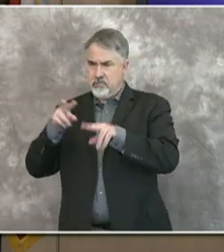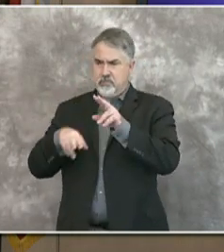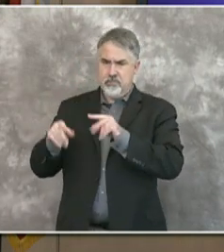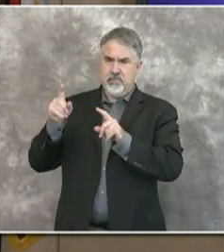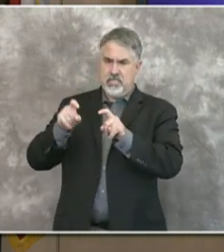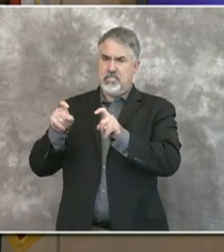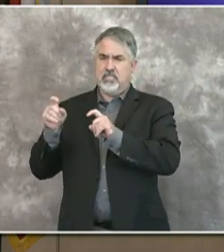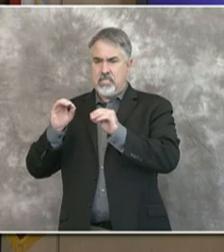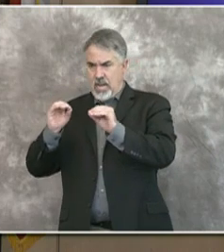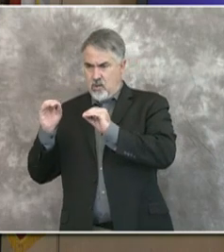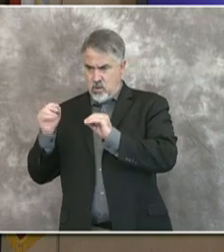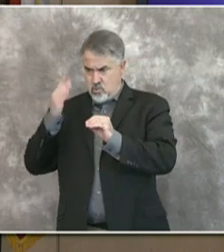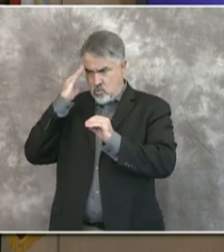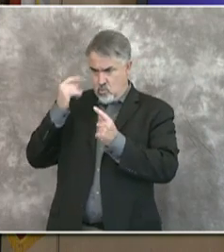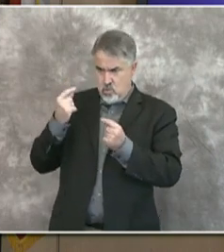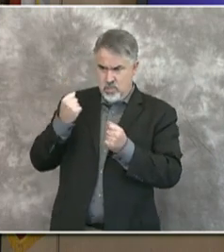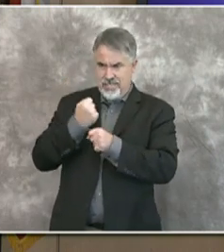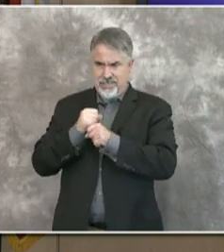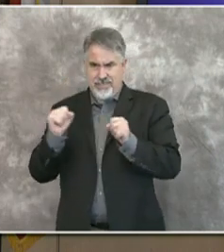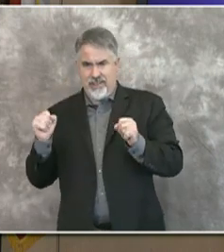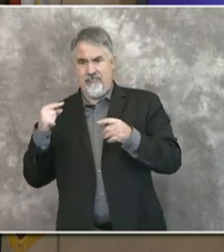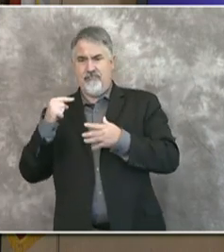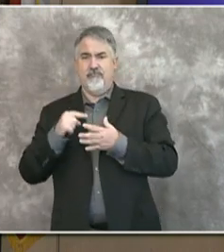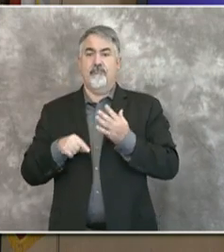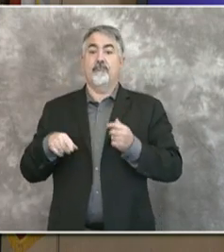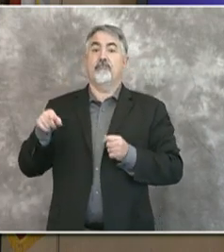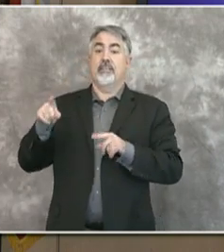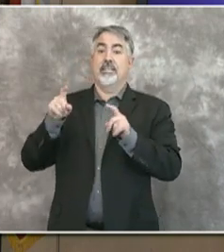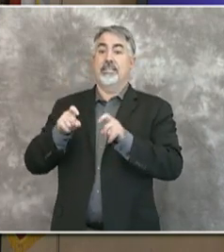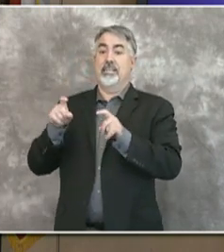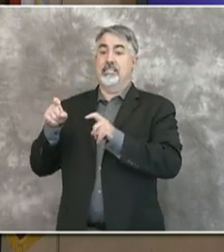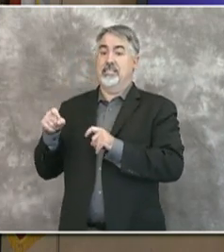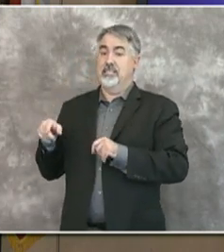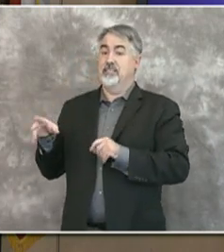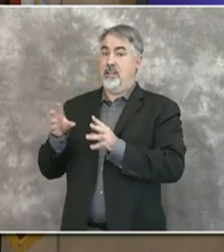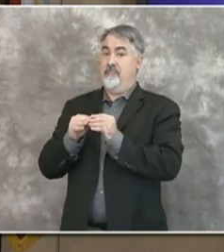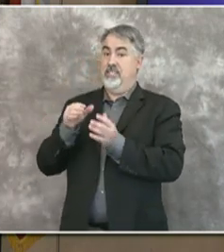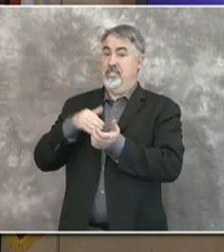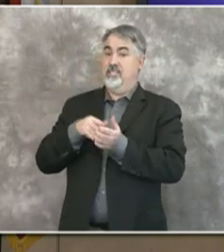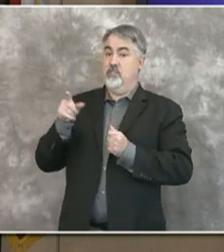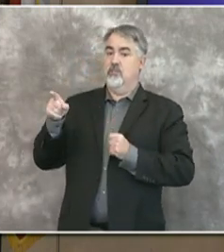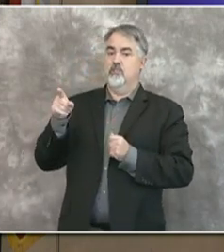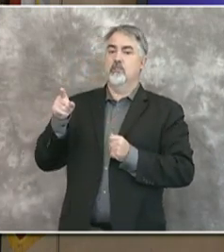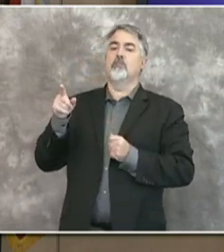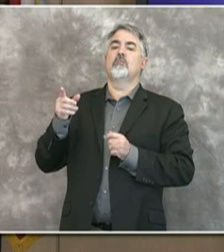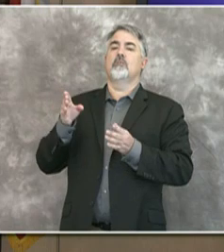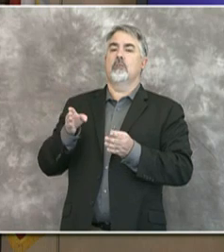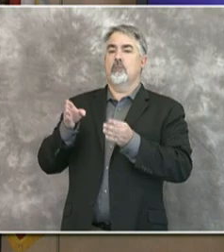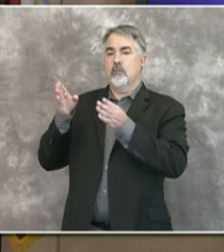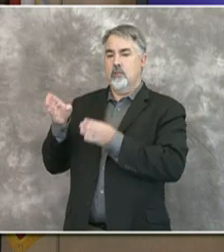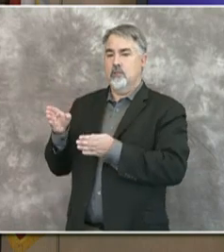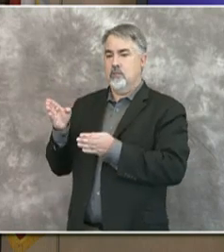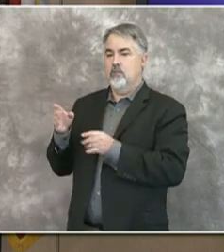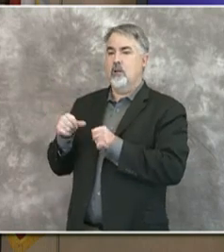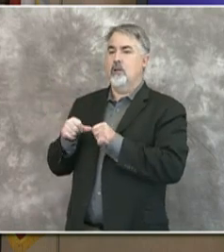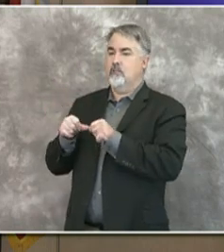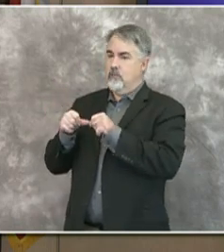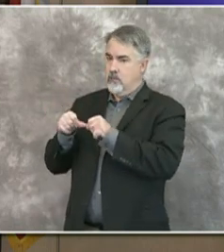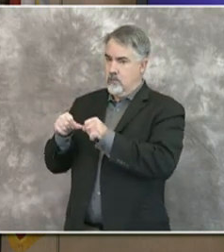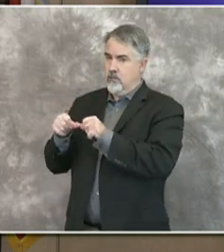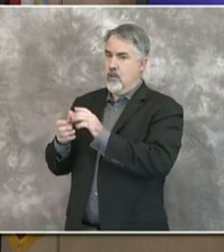folks the benefits of it. But the testing evolution at the convention center is going to move into a new phase of an ongoing operation to